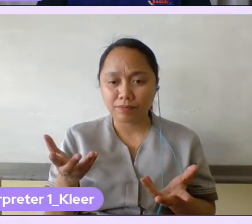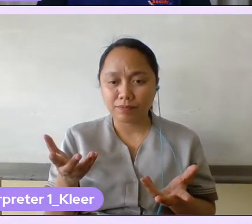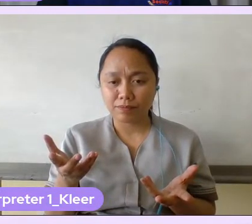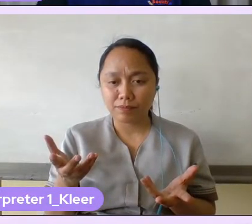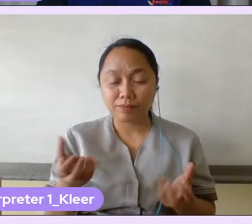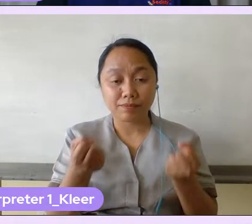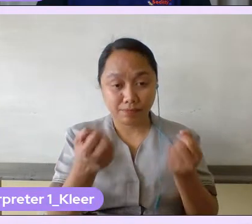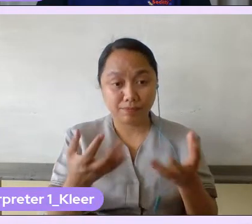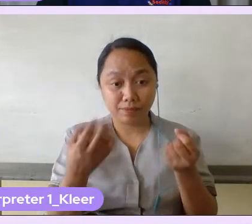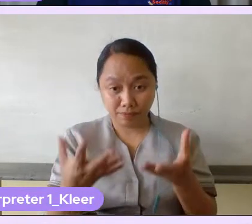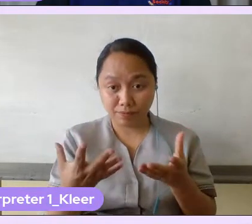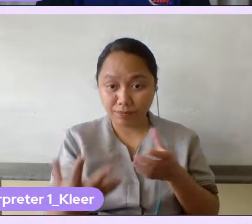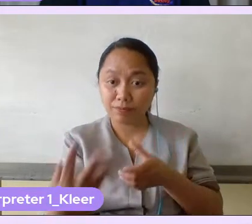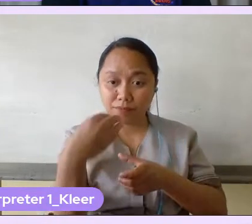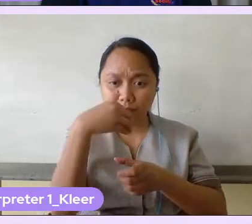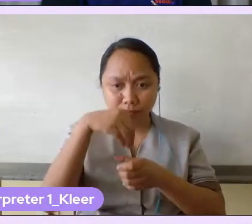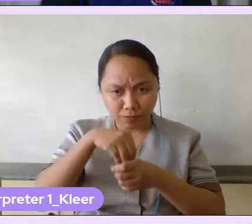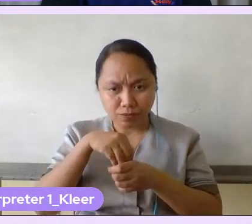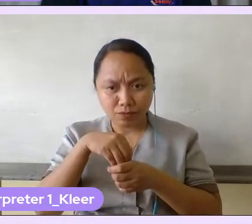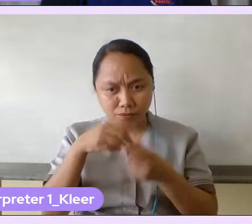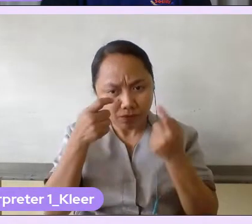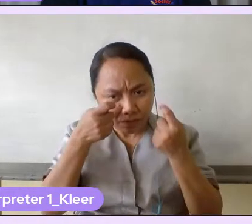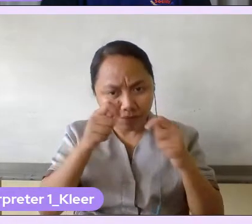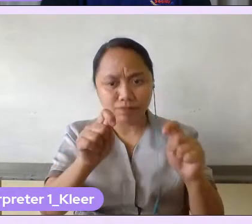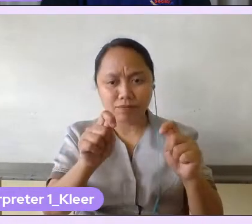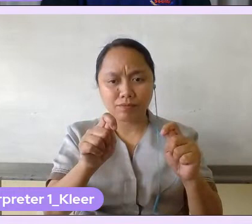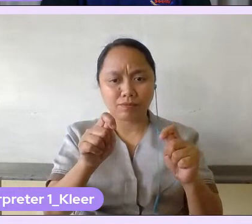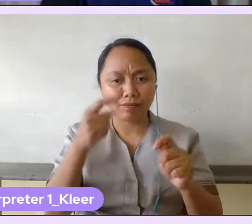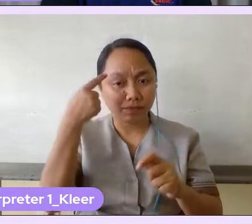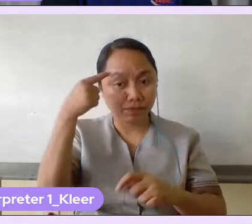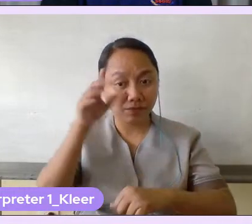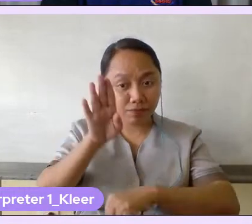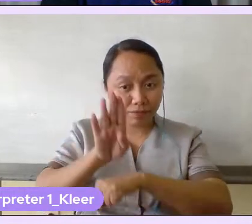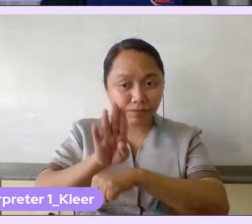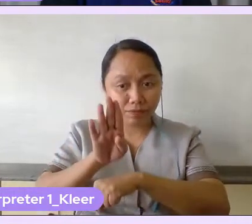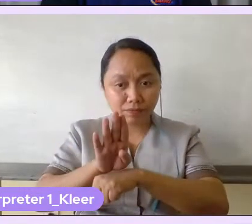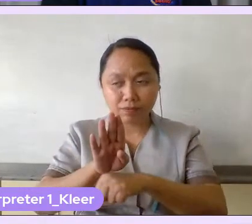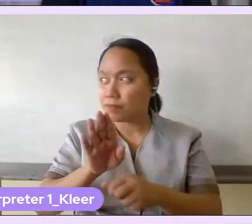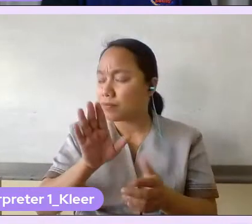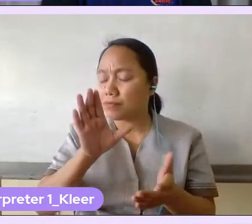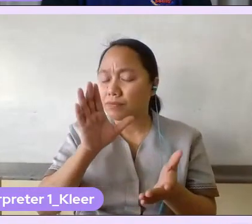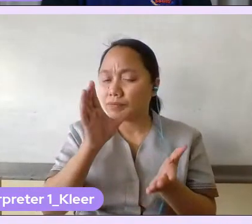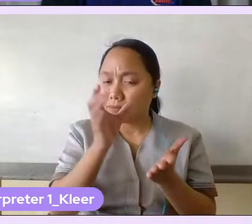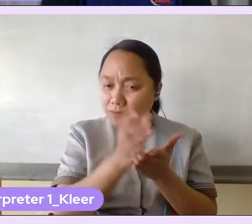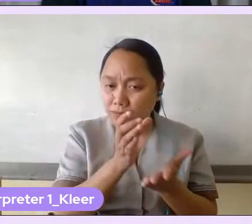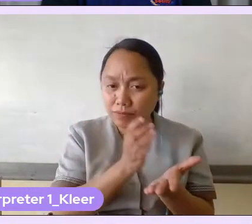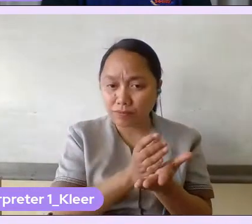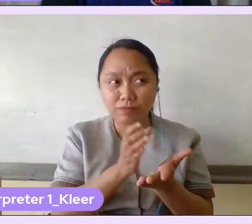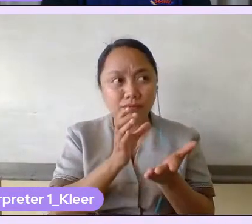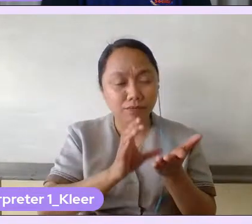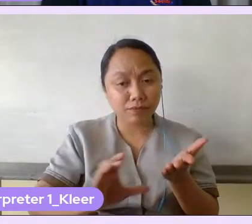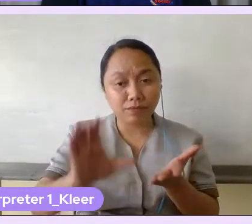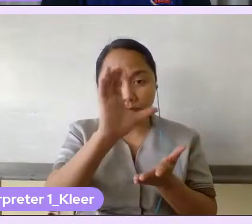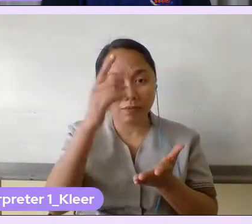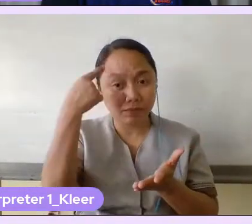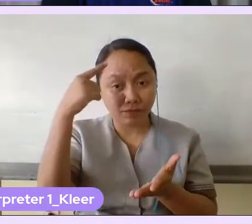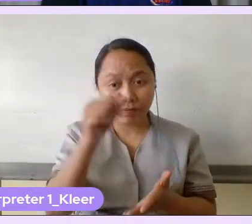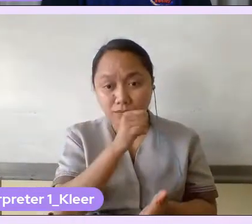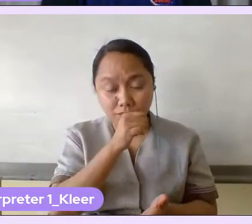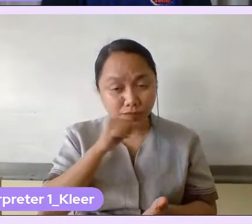mag-venture na into college. Yun yung kunin nilang course, because taking agriculture